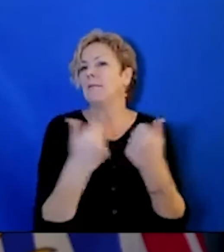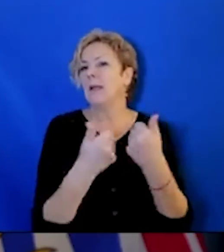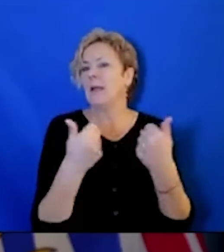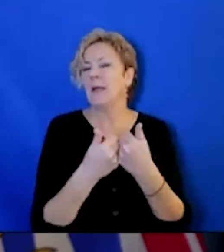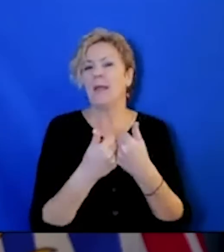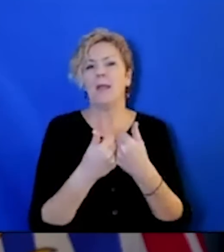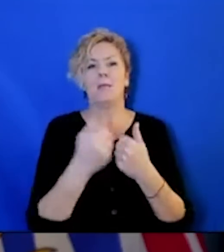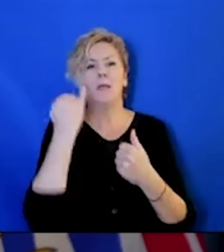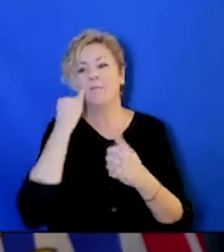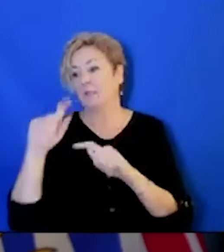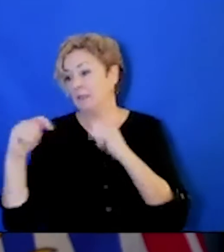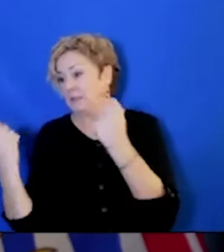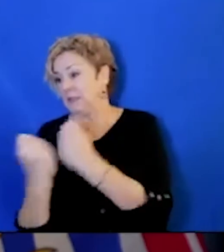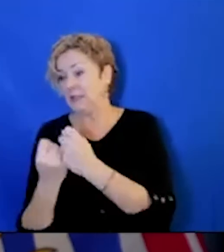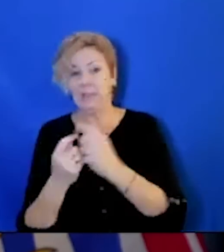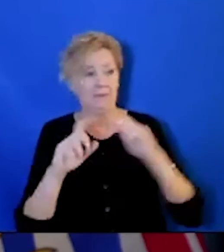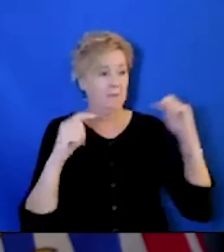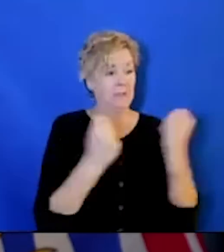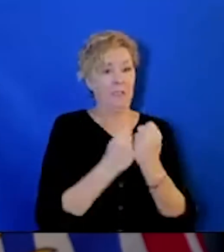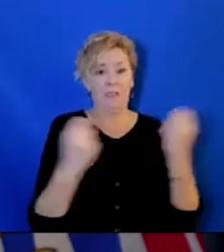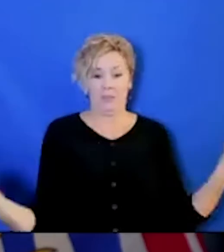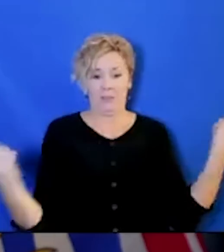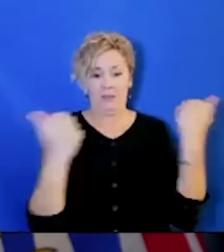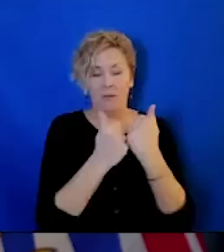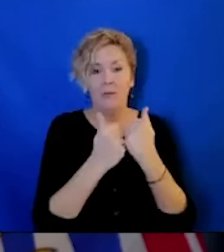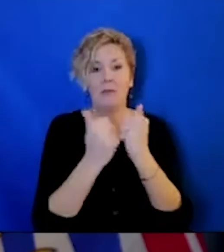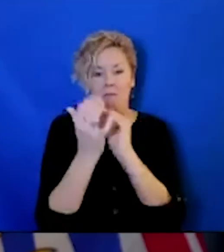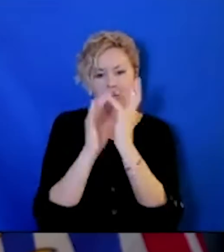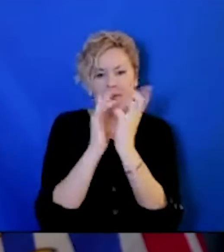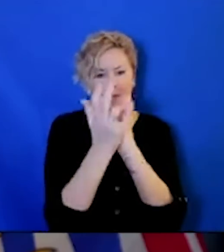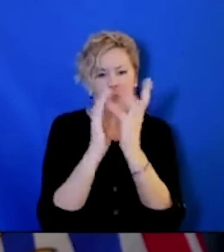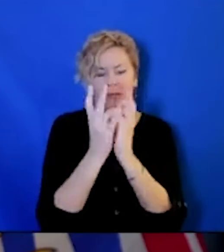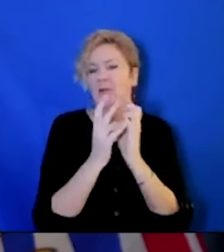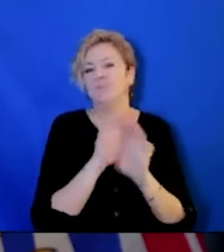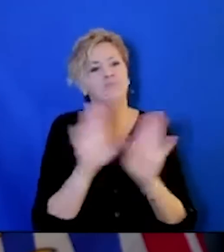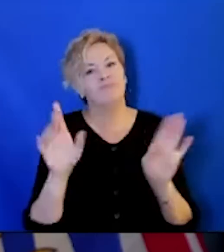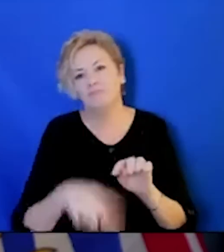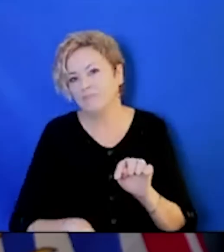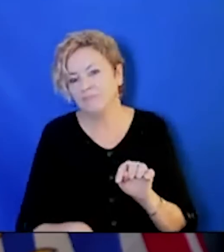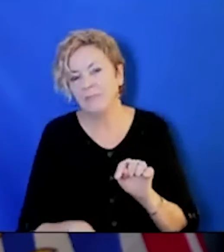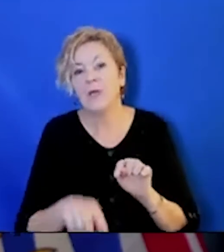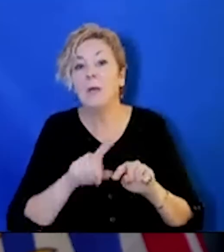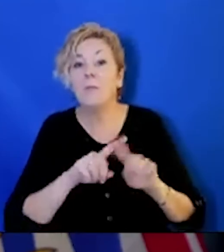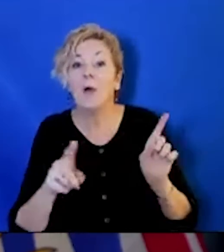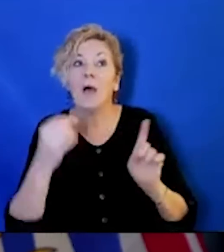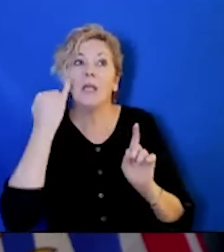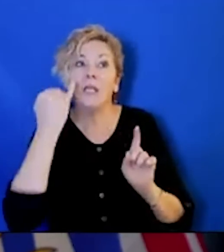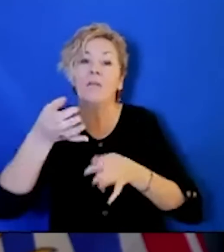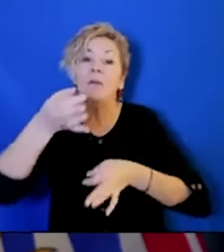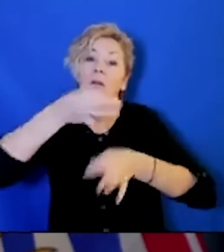doing drills and practices. It is incredibly important, of course, for us to continue our activities, our